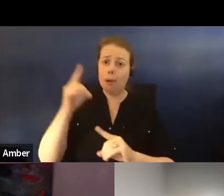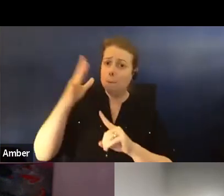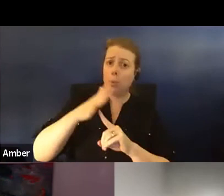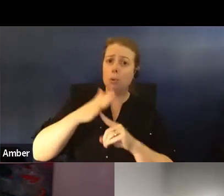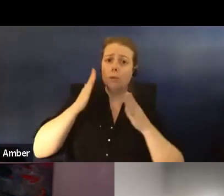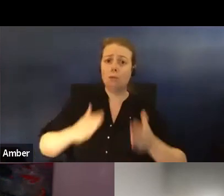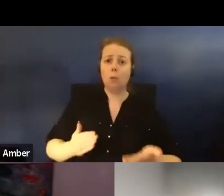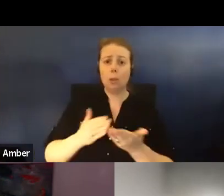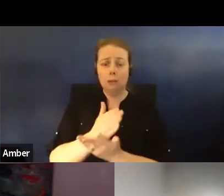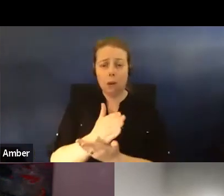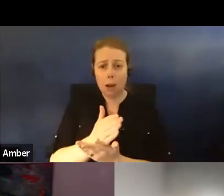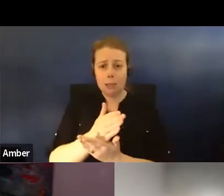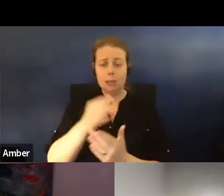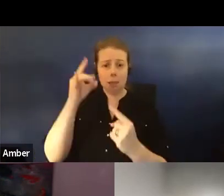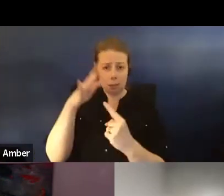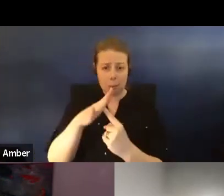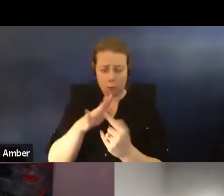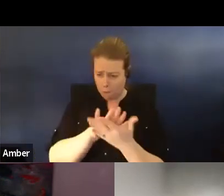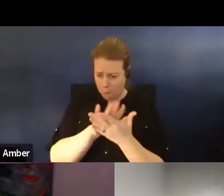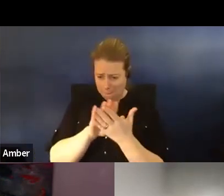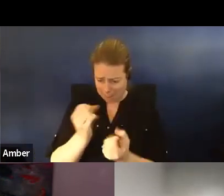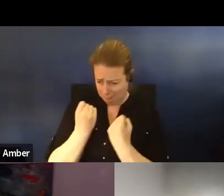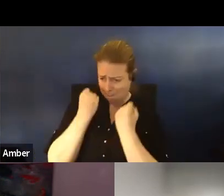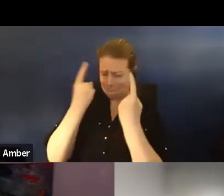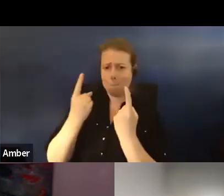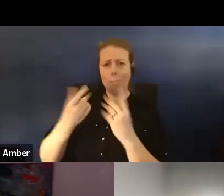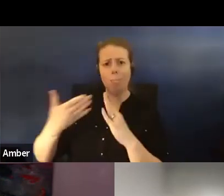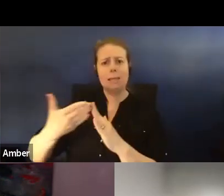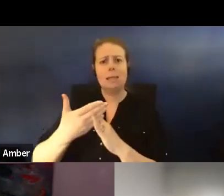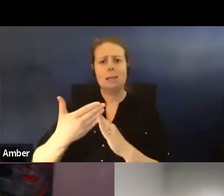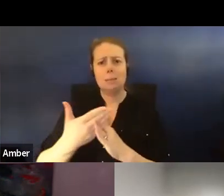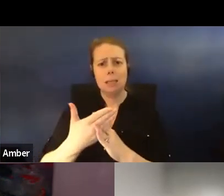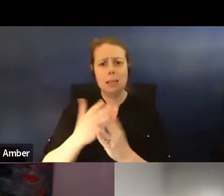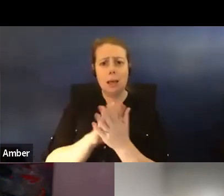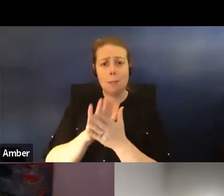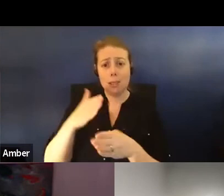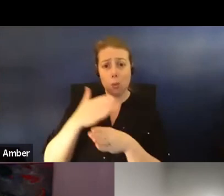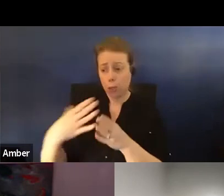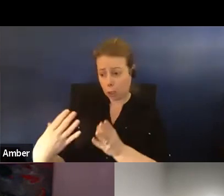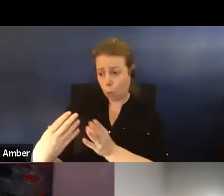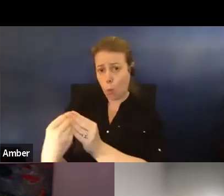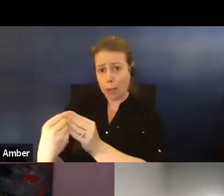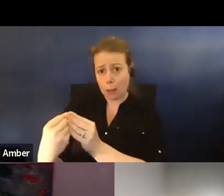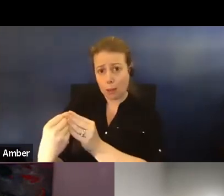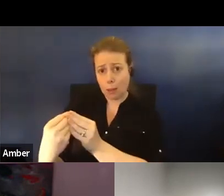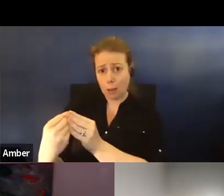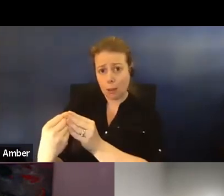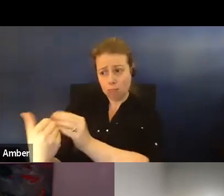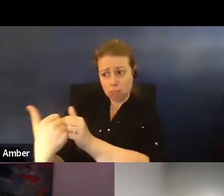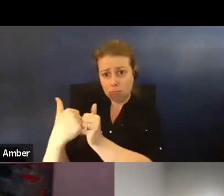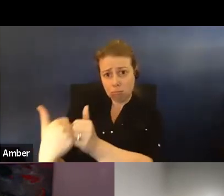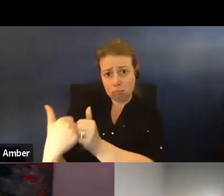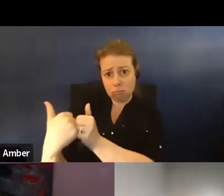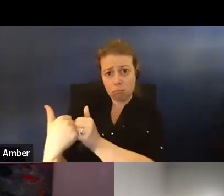a meaningful understanding of accessibility, which includes working with people with disability to create